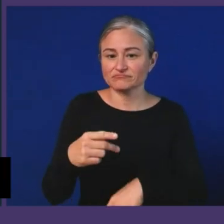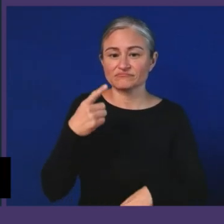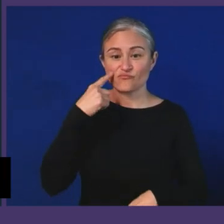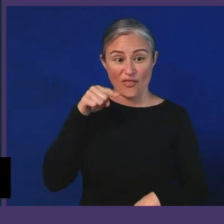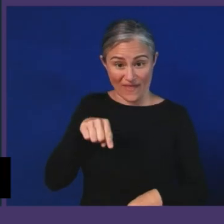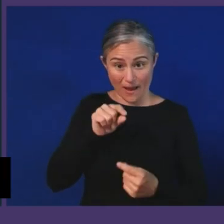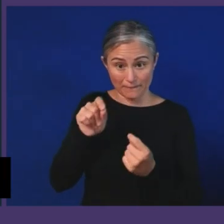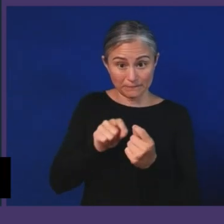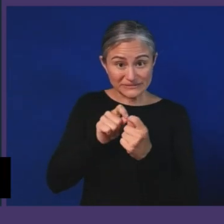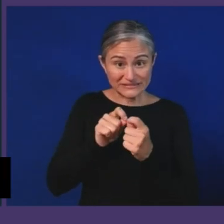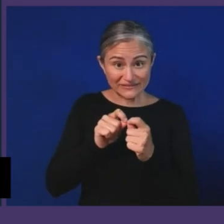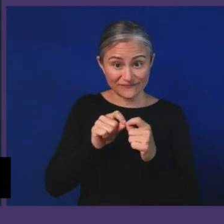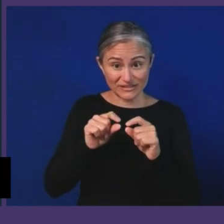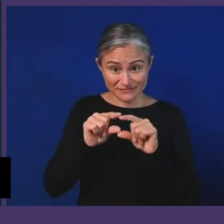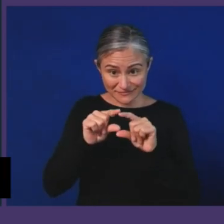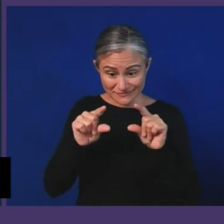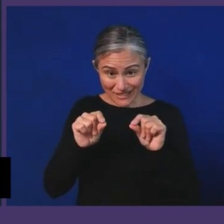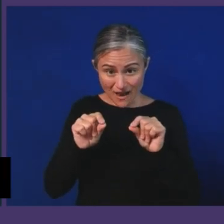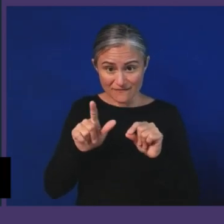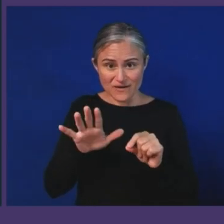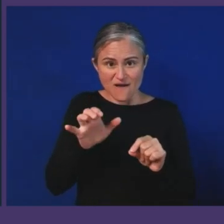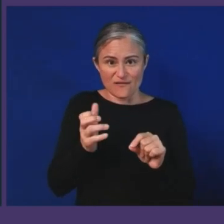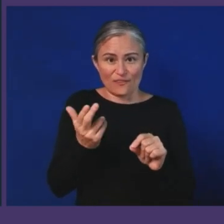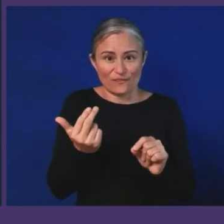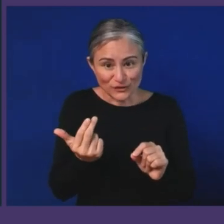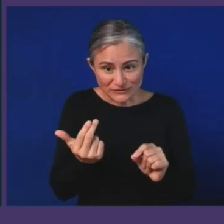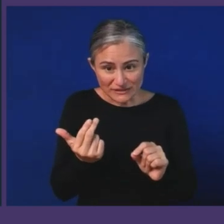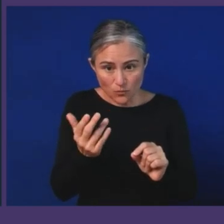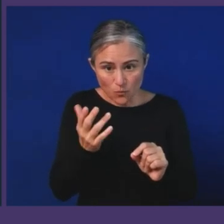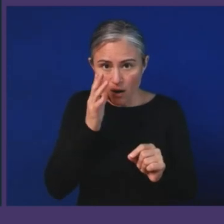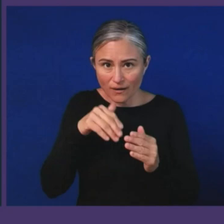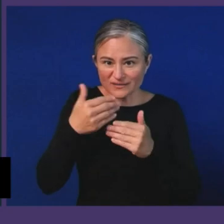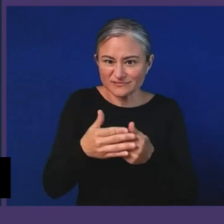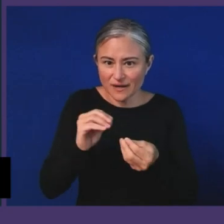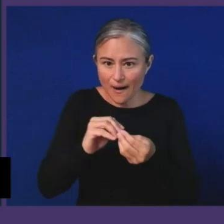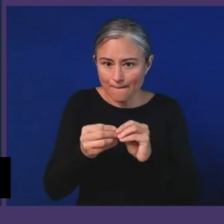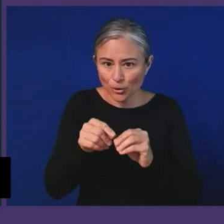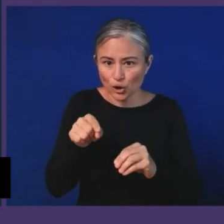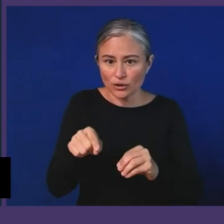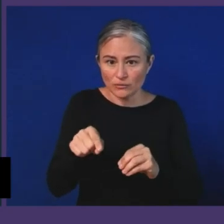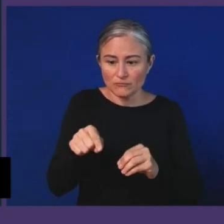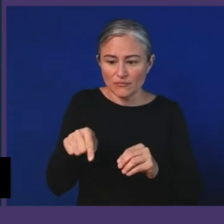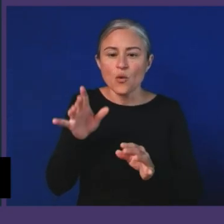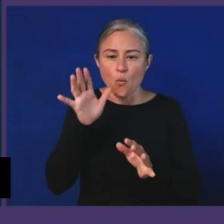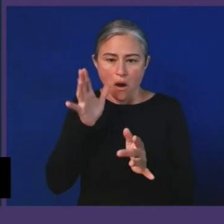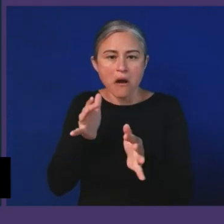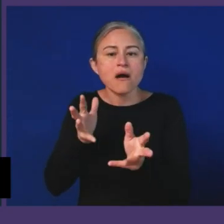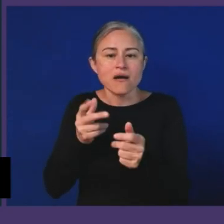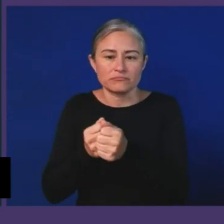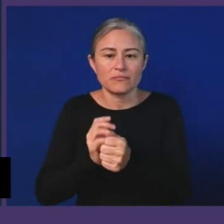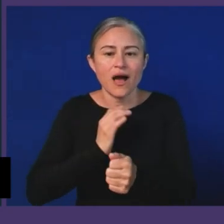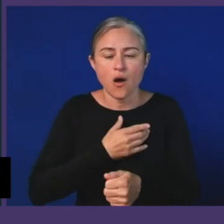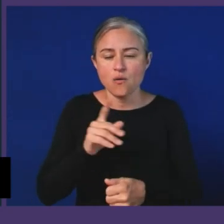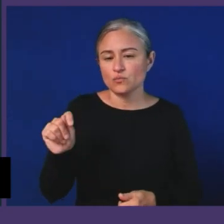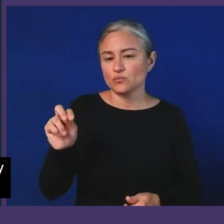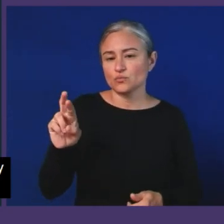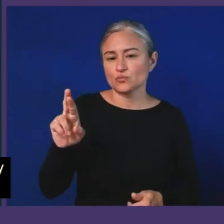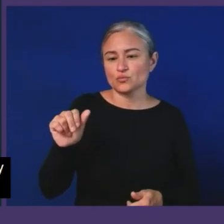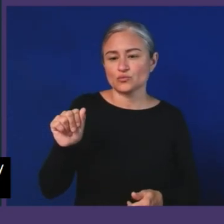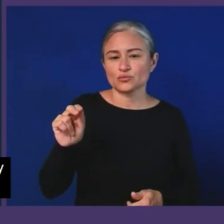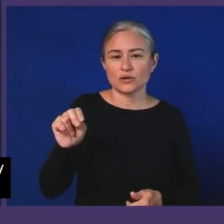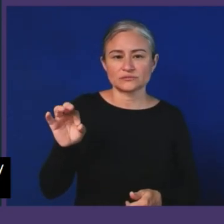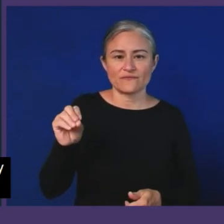And so we can use this as a source of supervision to update our transformers' weights. And so we're applying this basically on every single cell in the parallel, and we